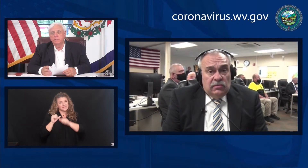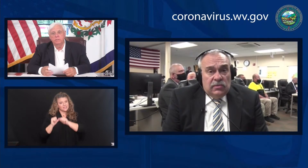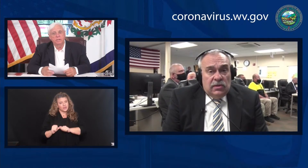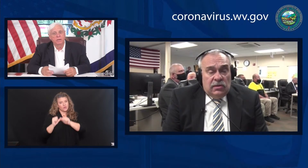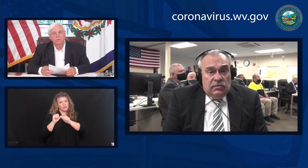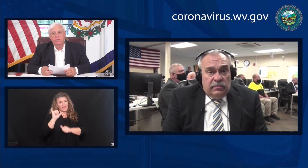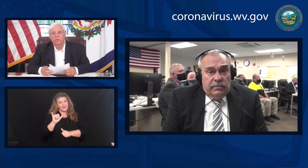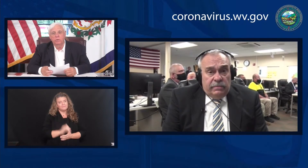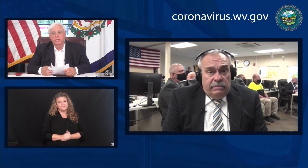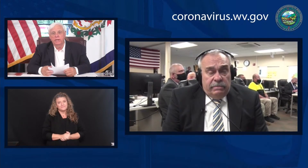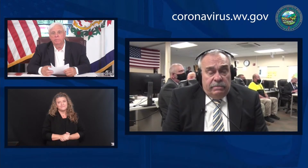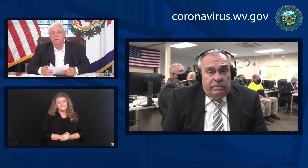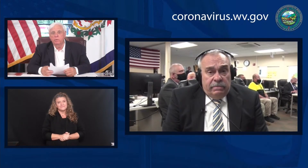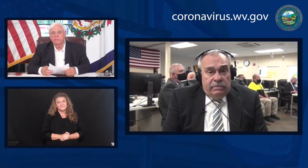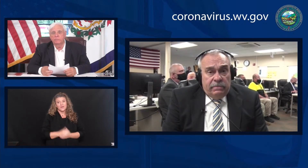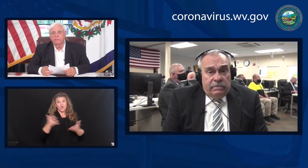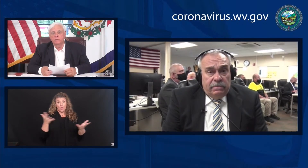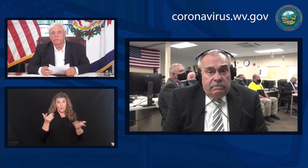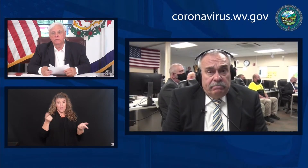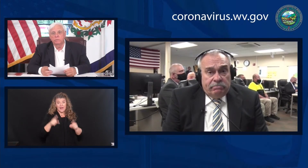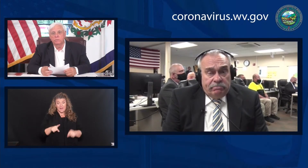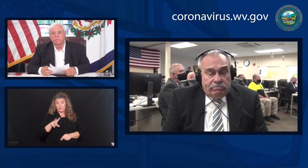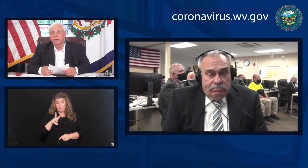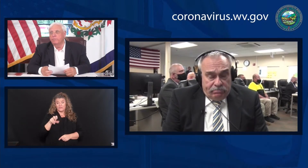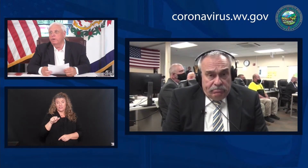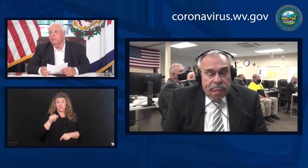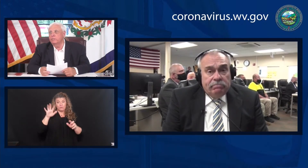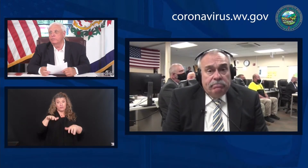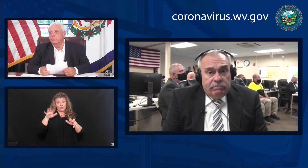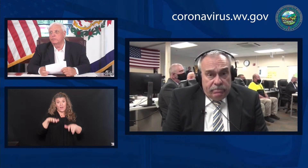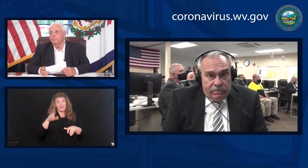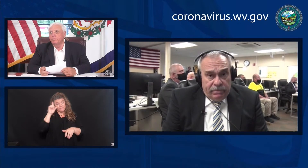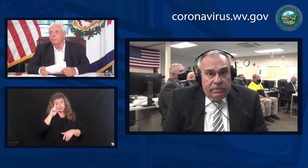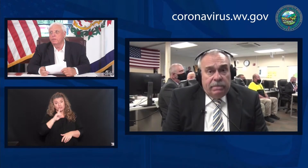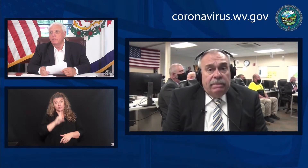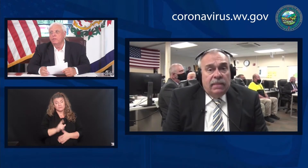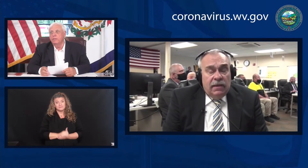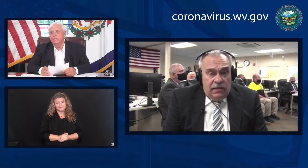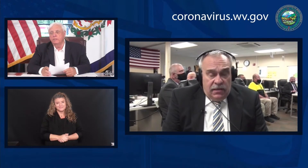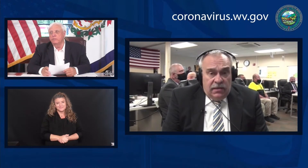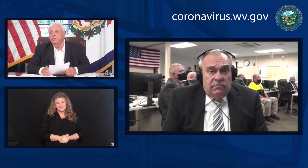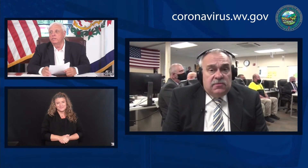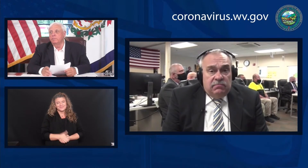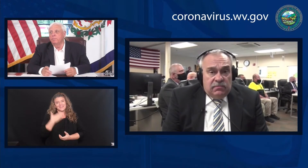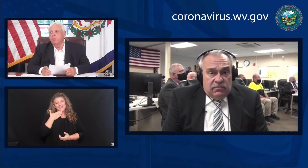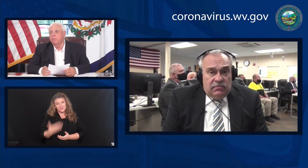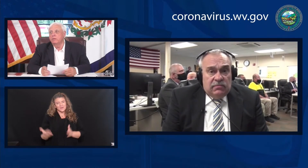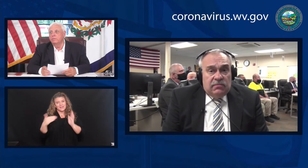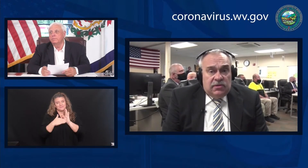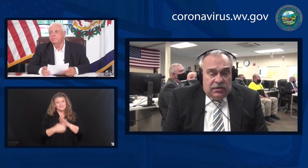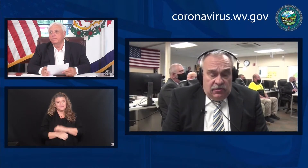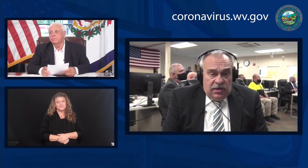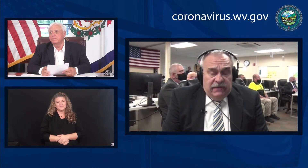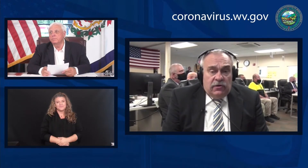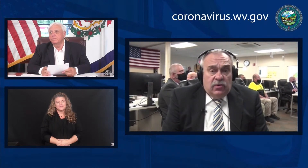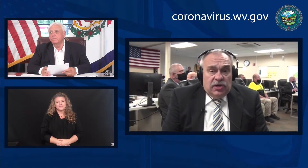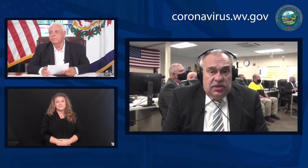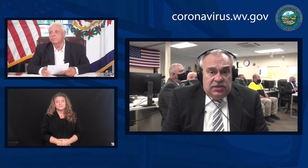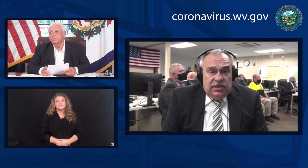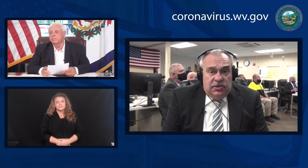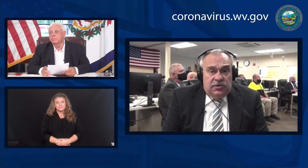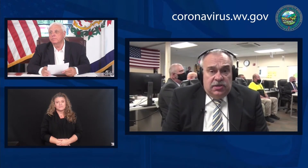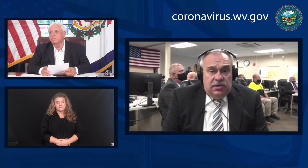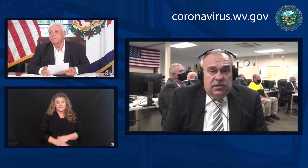because you know what can happen in West Virginia with rainfall, that's for sure. Thank you again. Thank you, Governor.